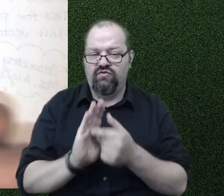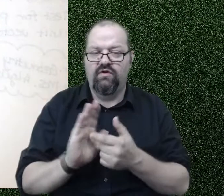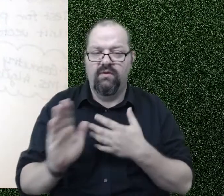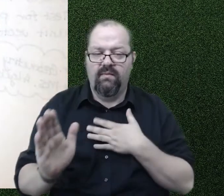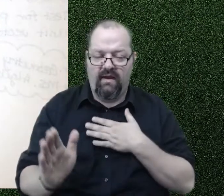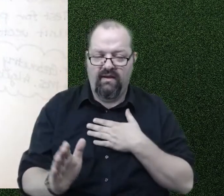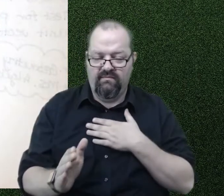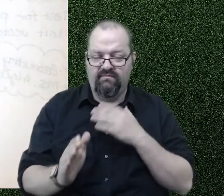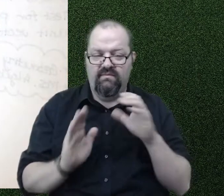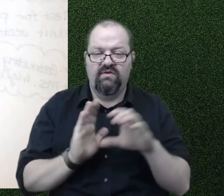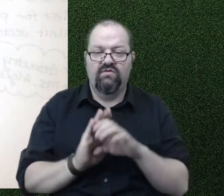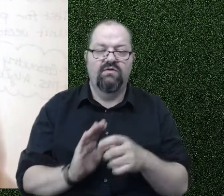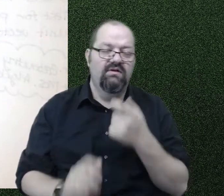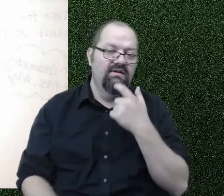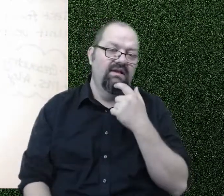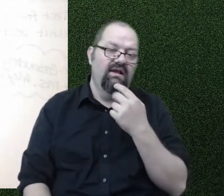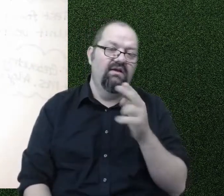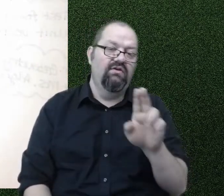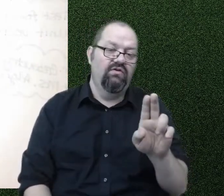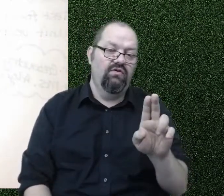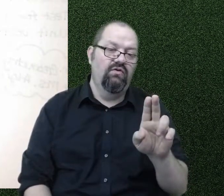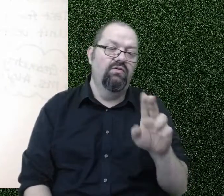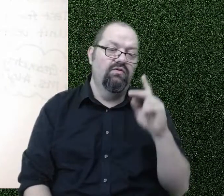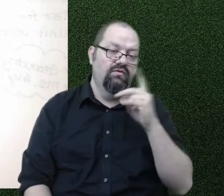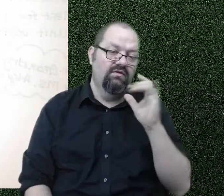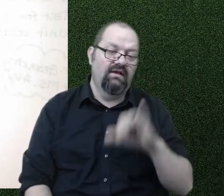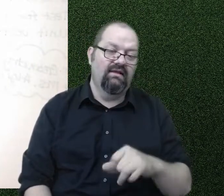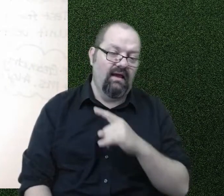So let's say u looks like this.